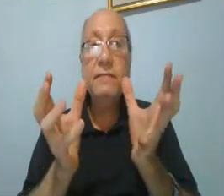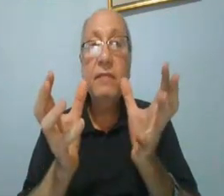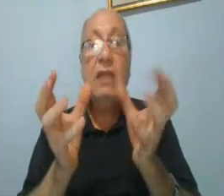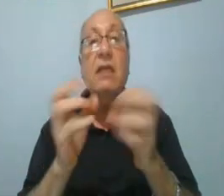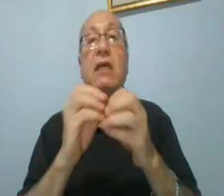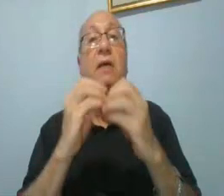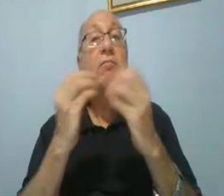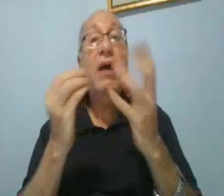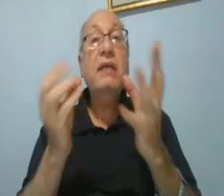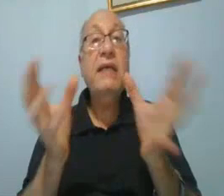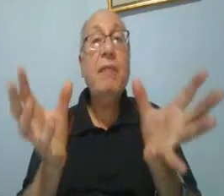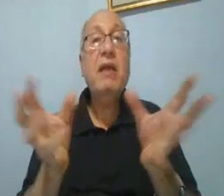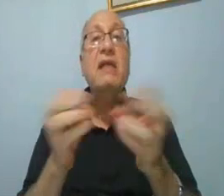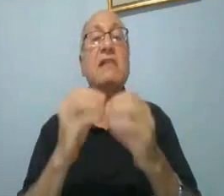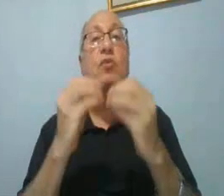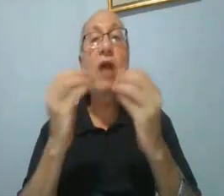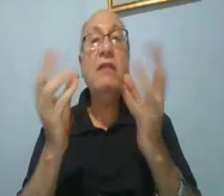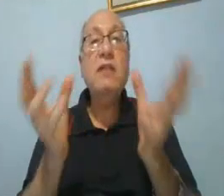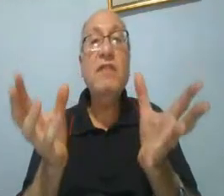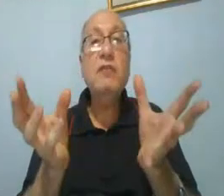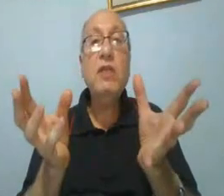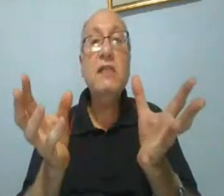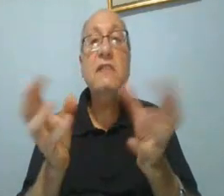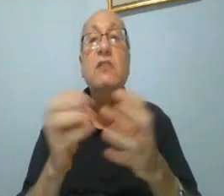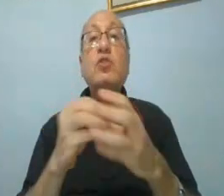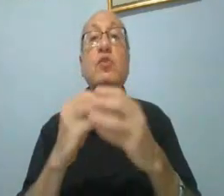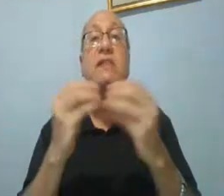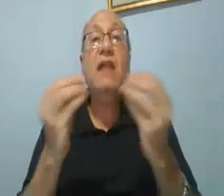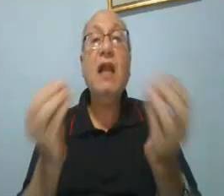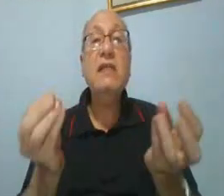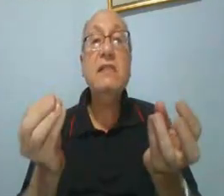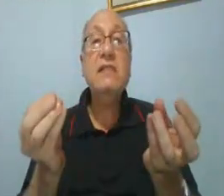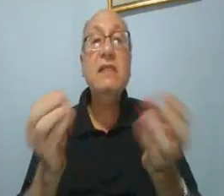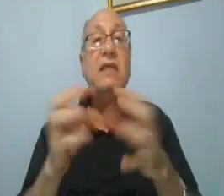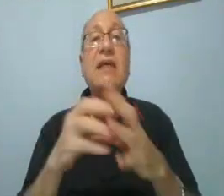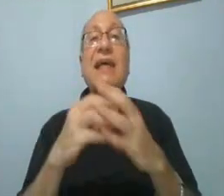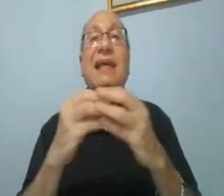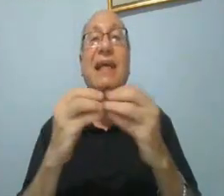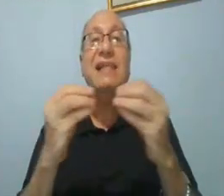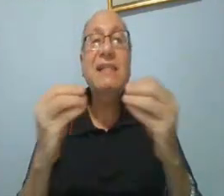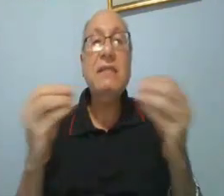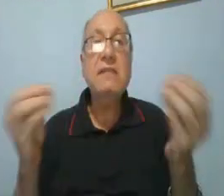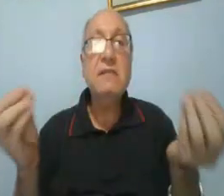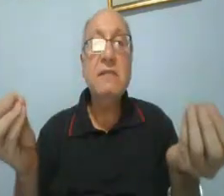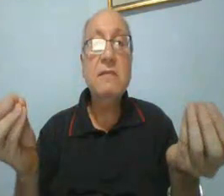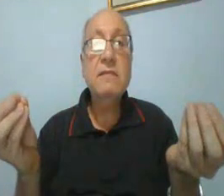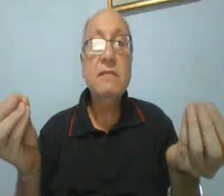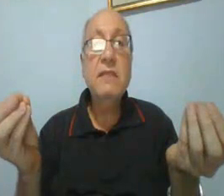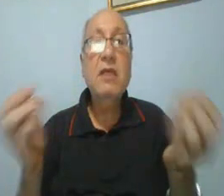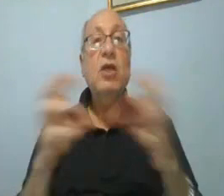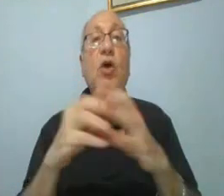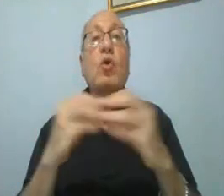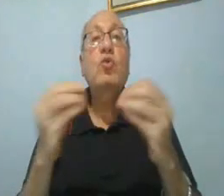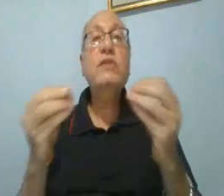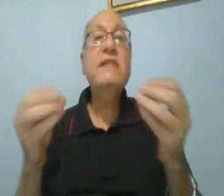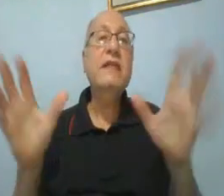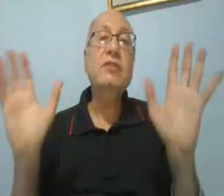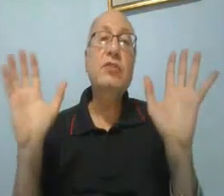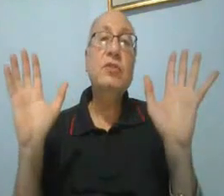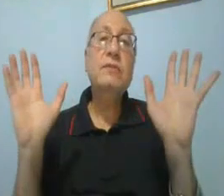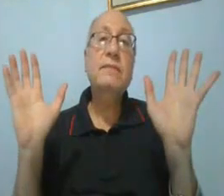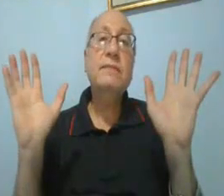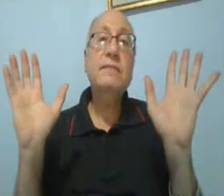industries by gamma rays or ultraviolet rays to sterilize casters